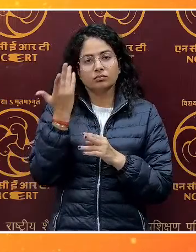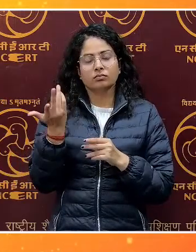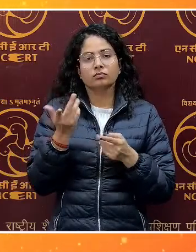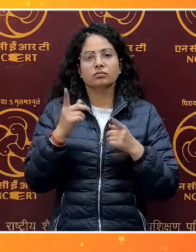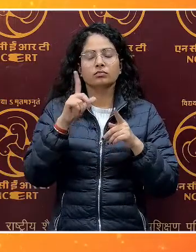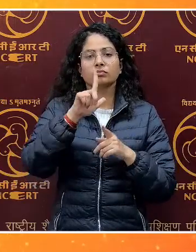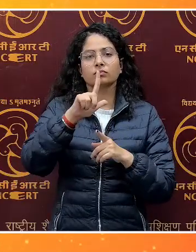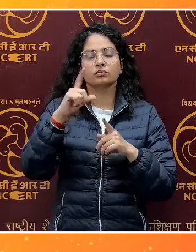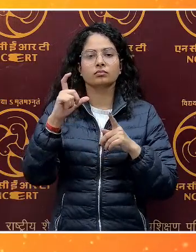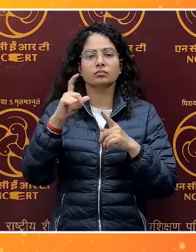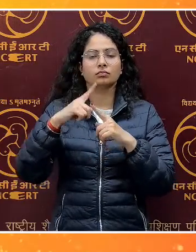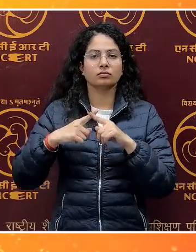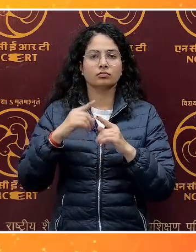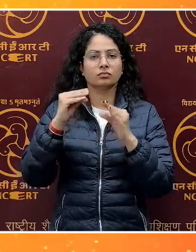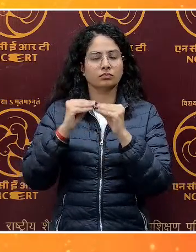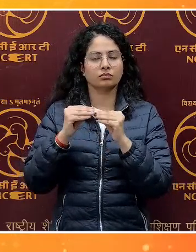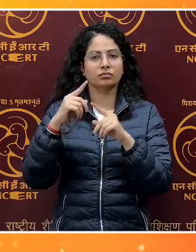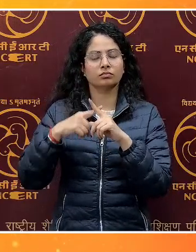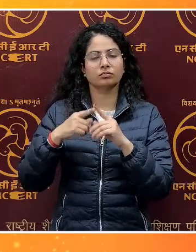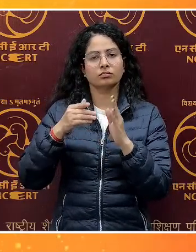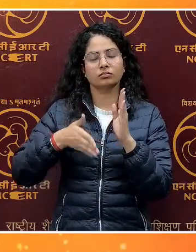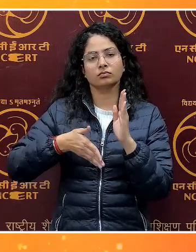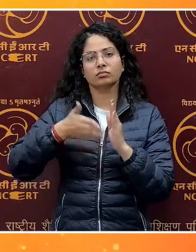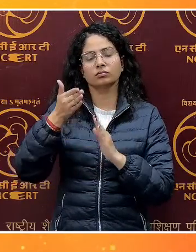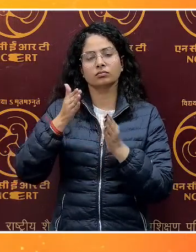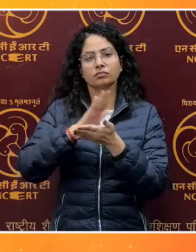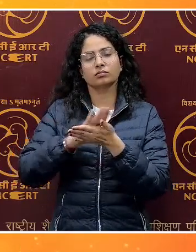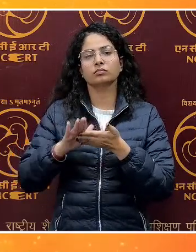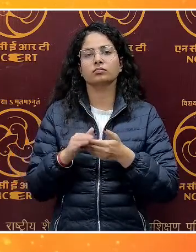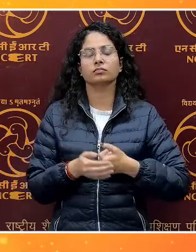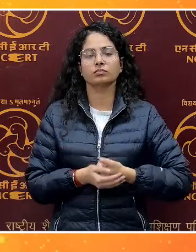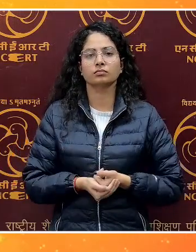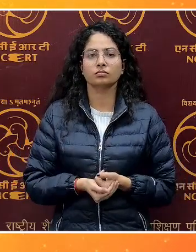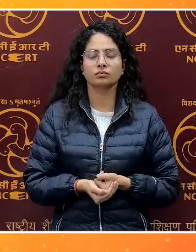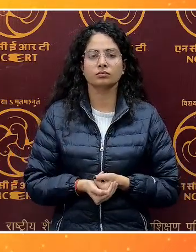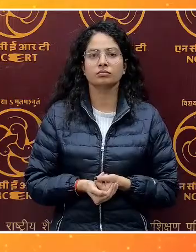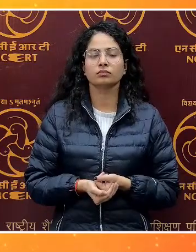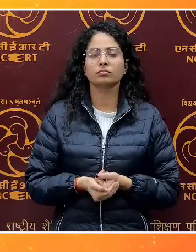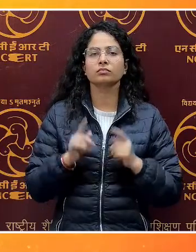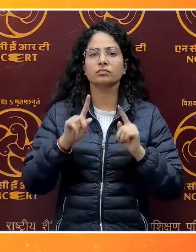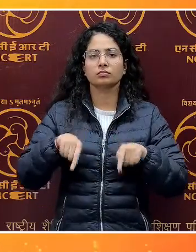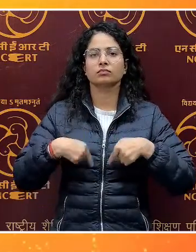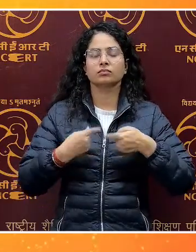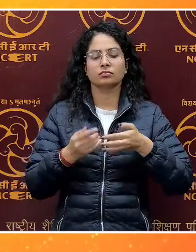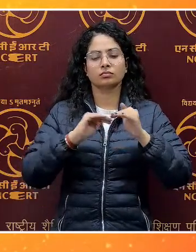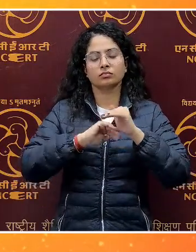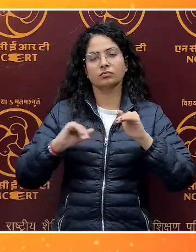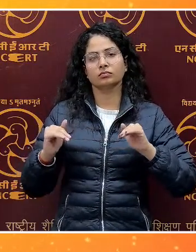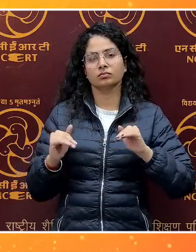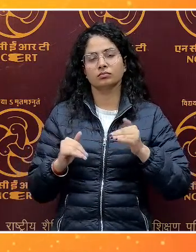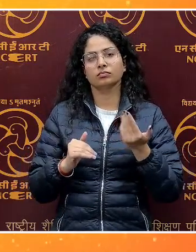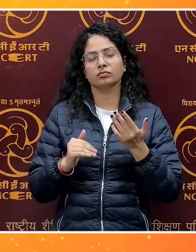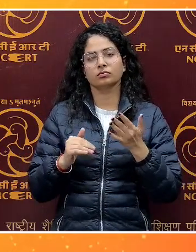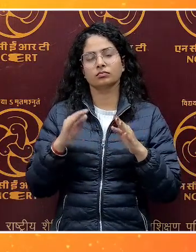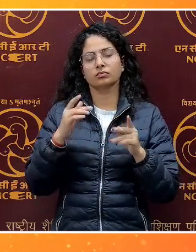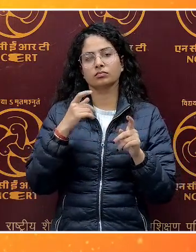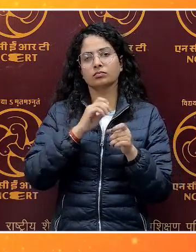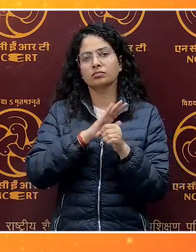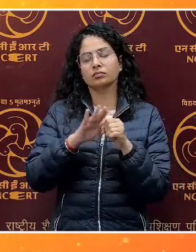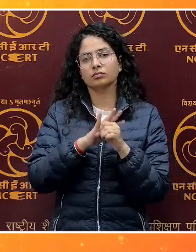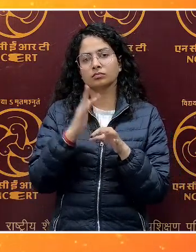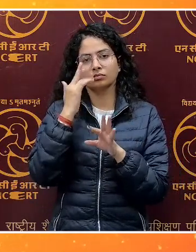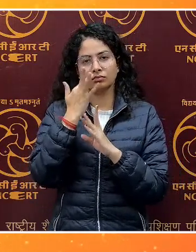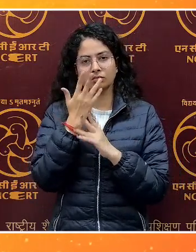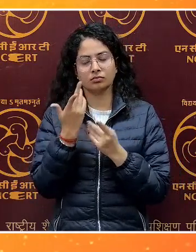into breadth into height. We have calculated the volume of the cuboid, and then we are removing the wood which is conical